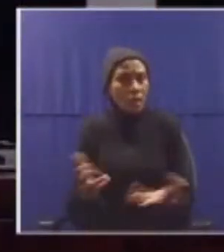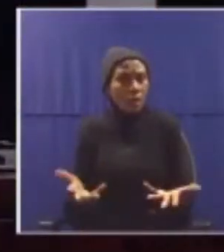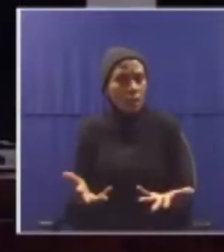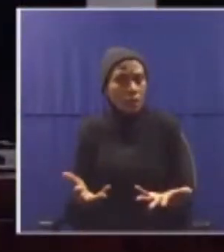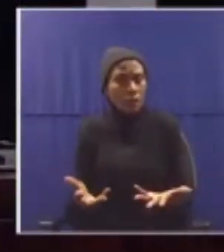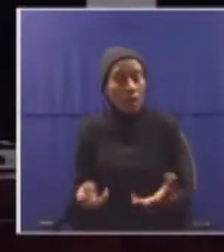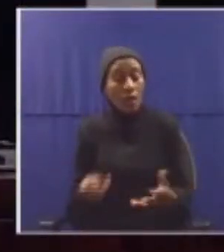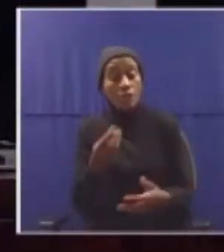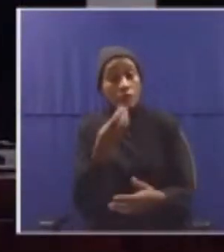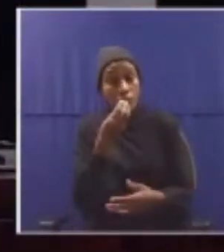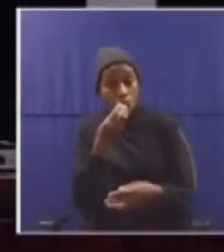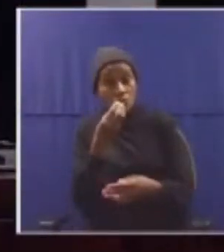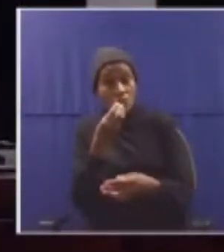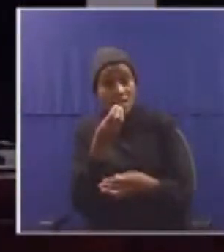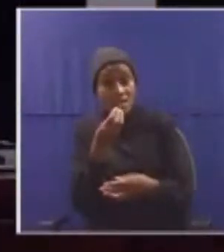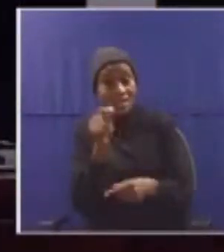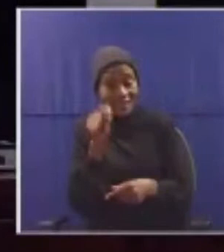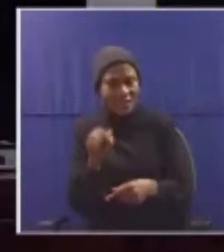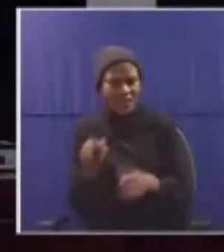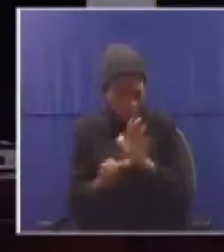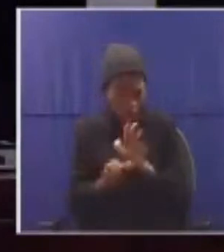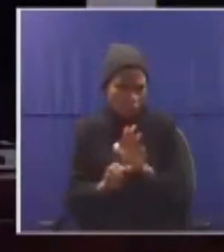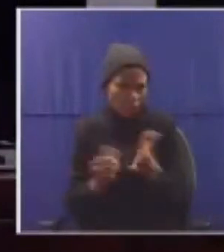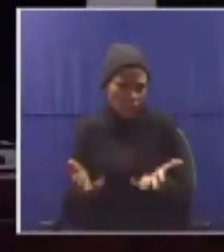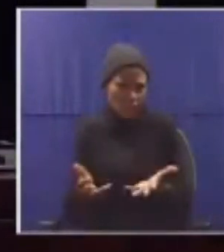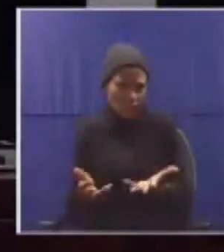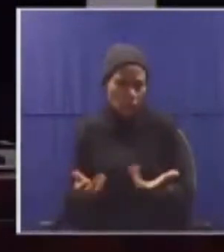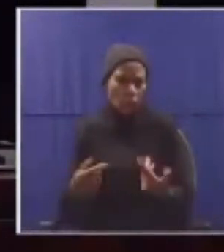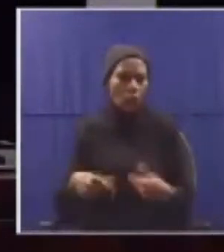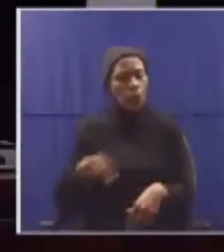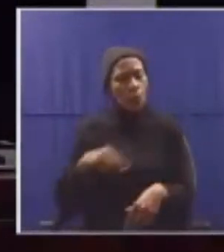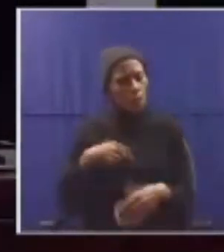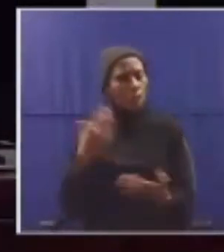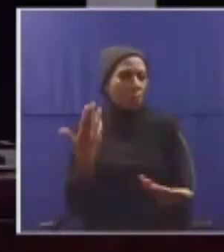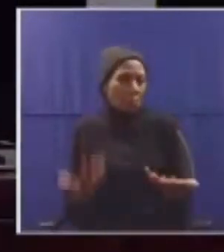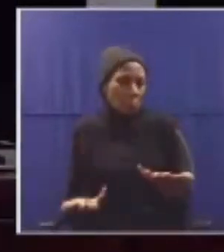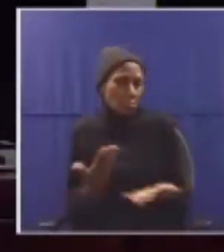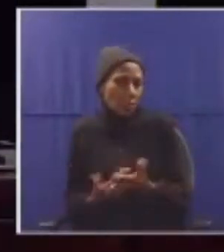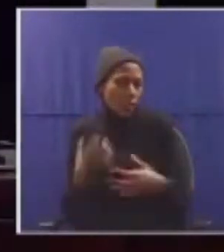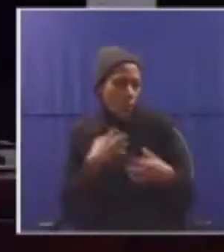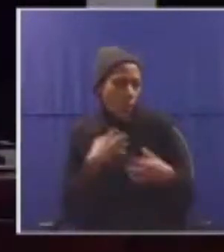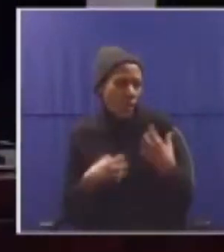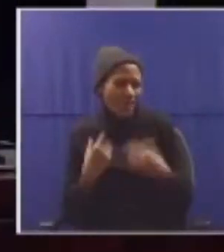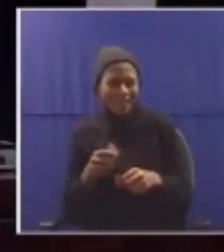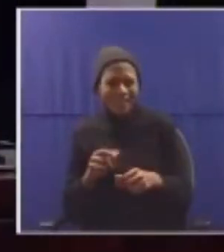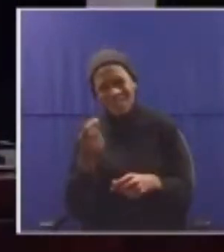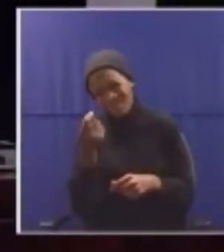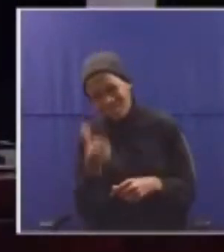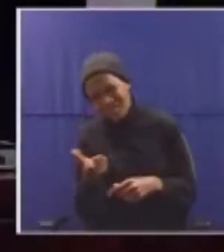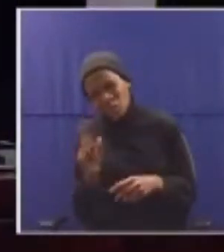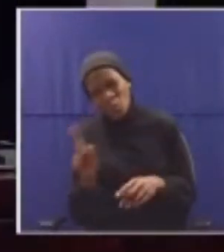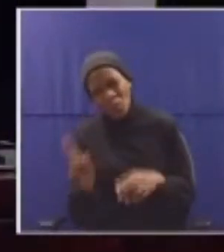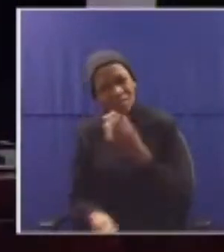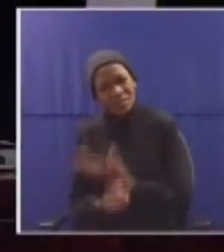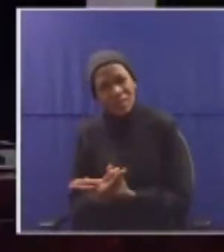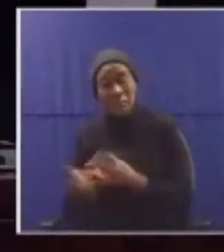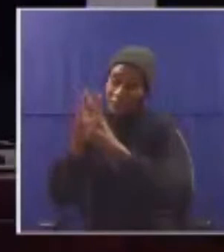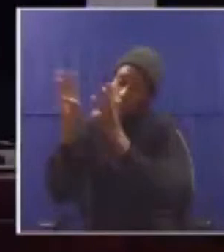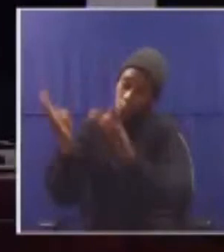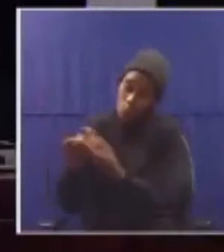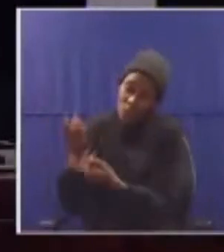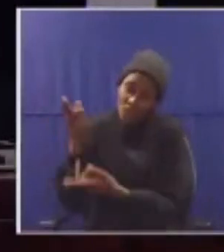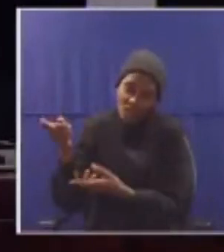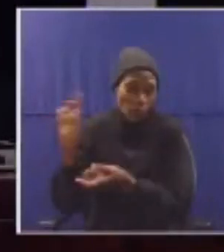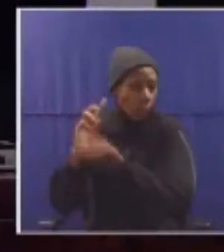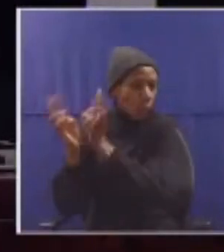is very important. Then we may worry less about what is happening in the world with